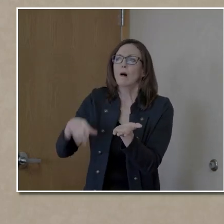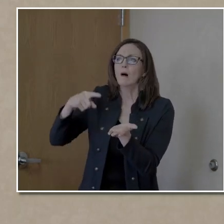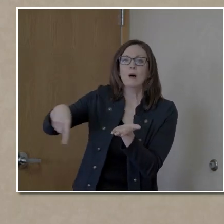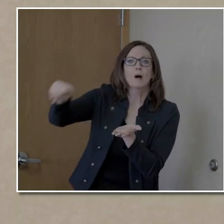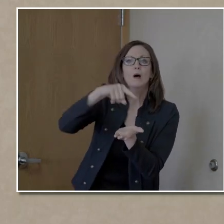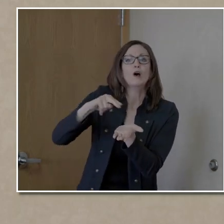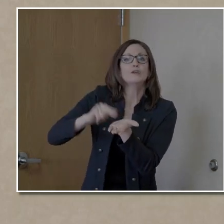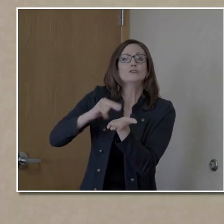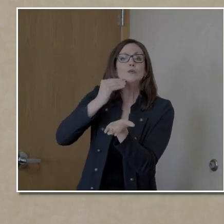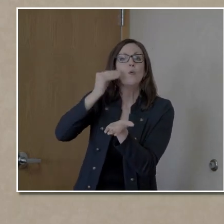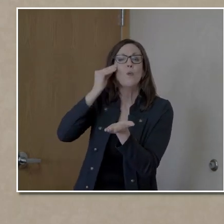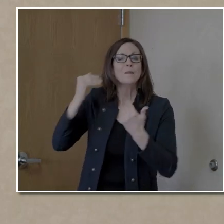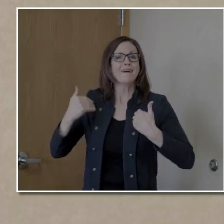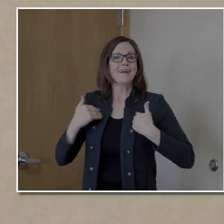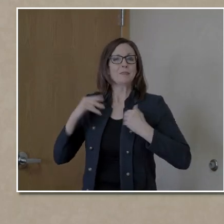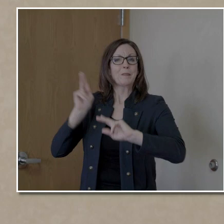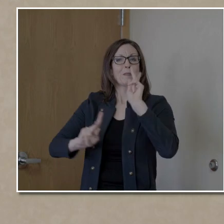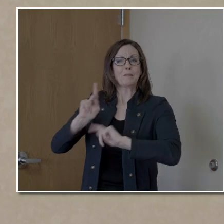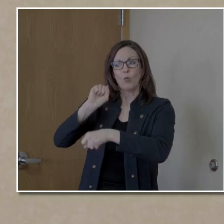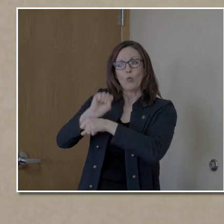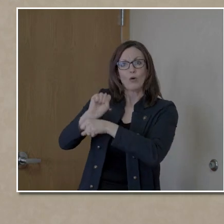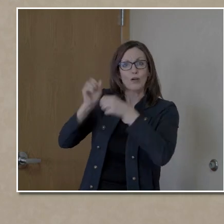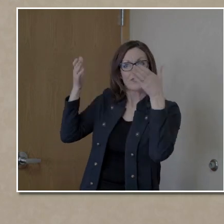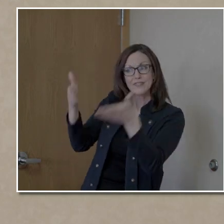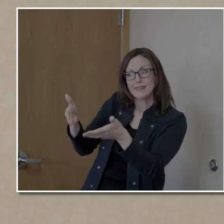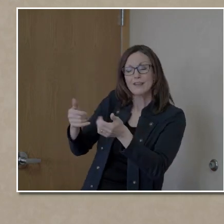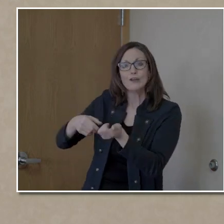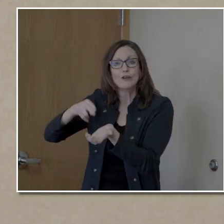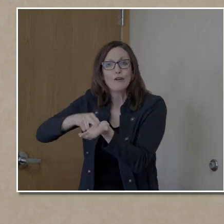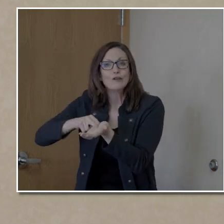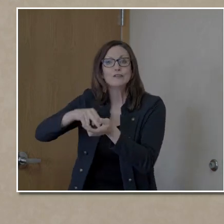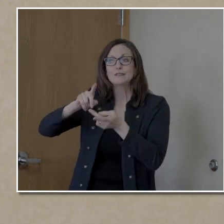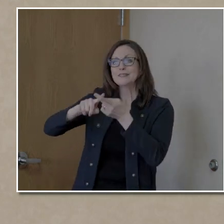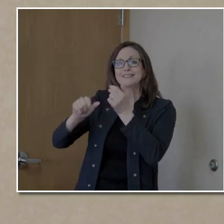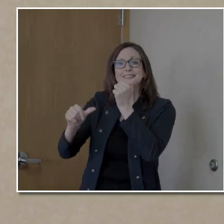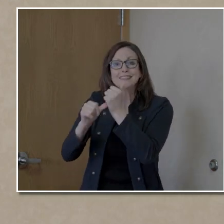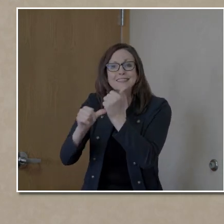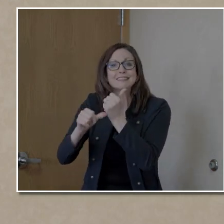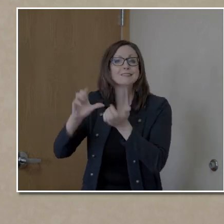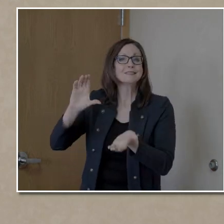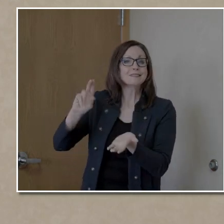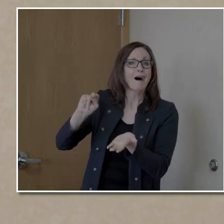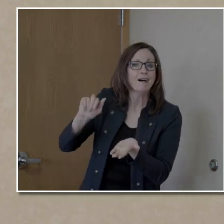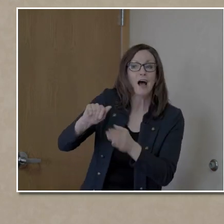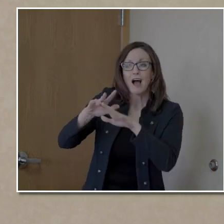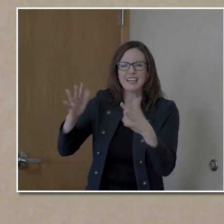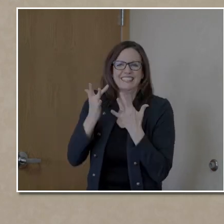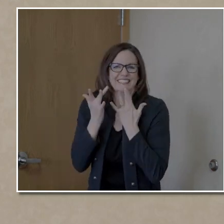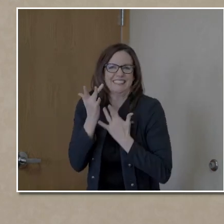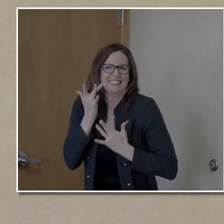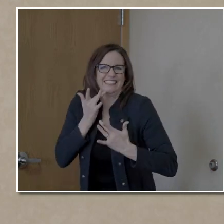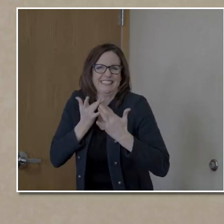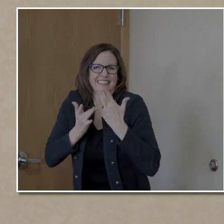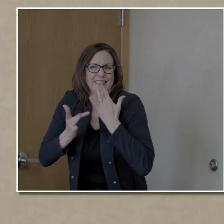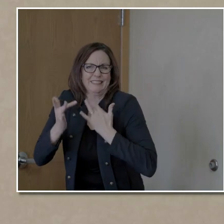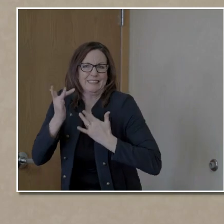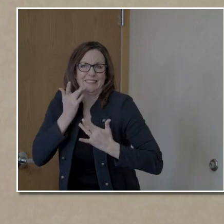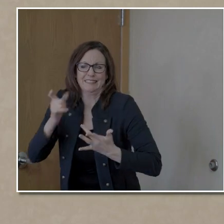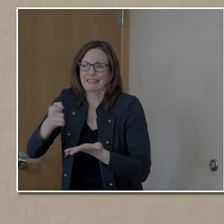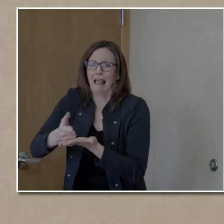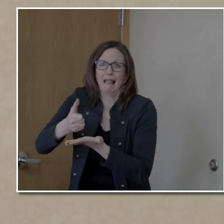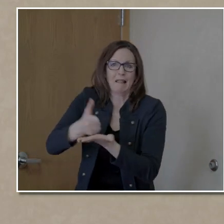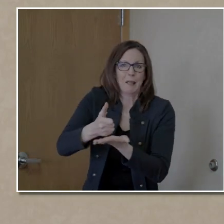assisted DHS with transporting a group of Wisconsinites who were returning to the state from a cruise ship that had